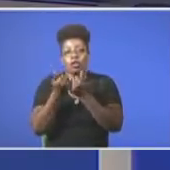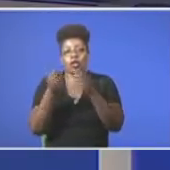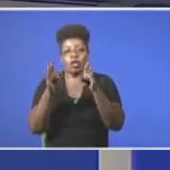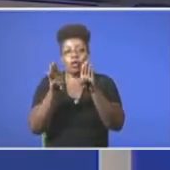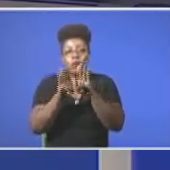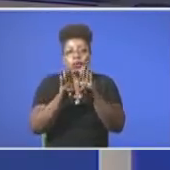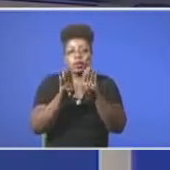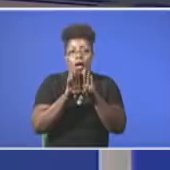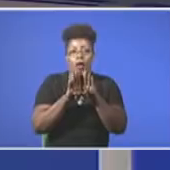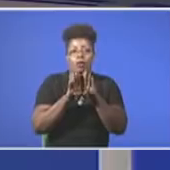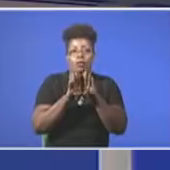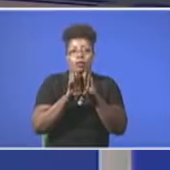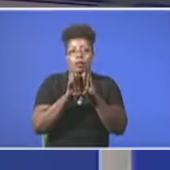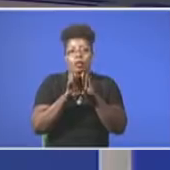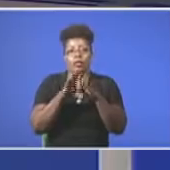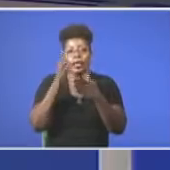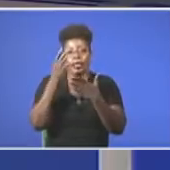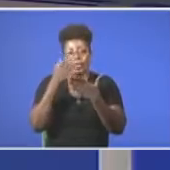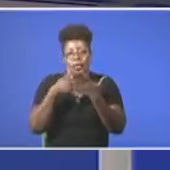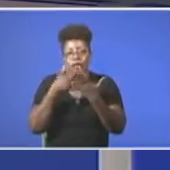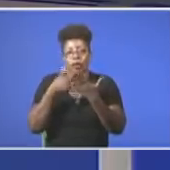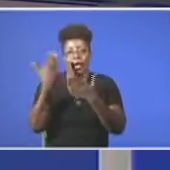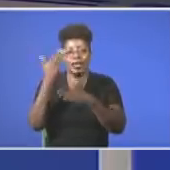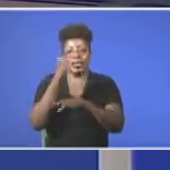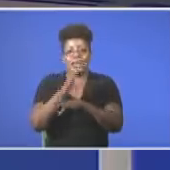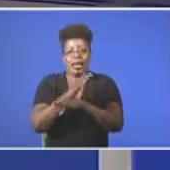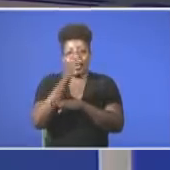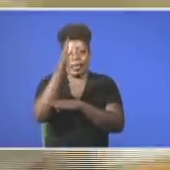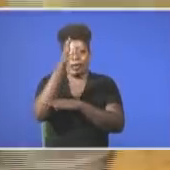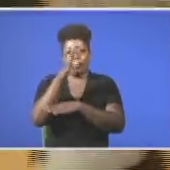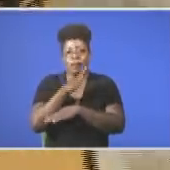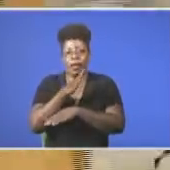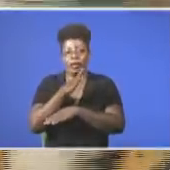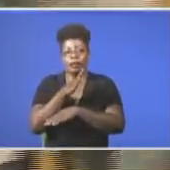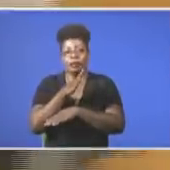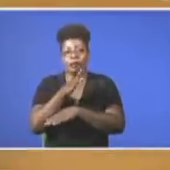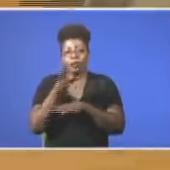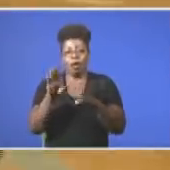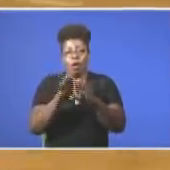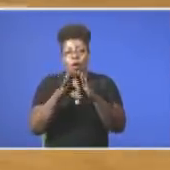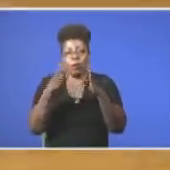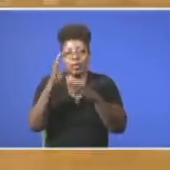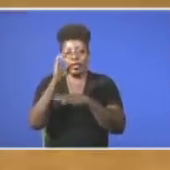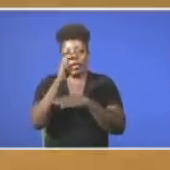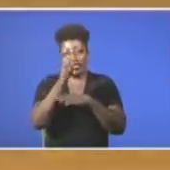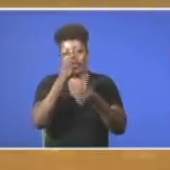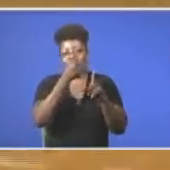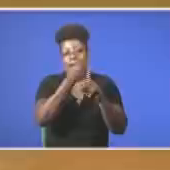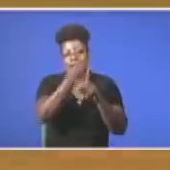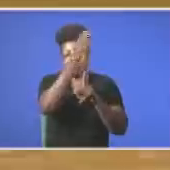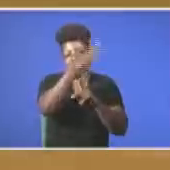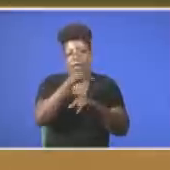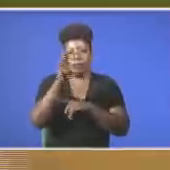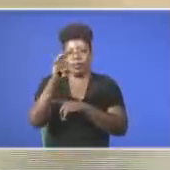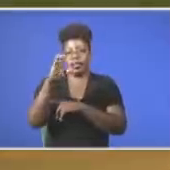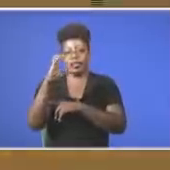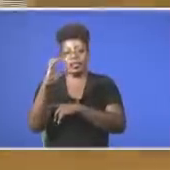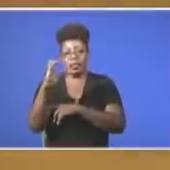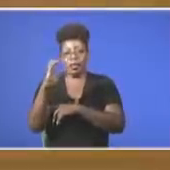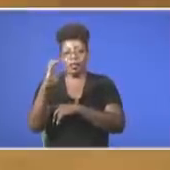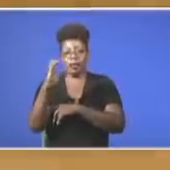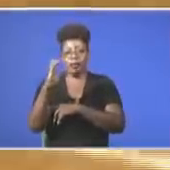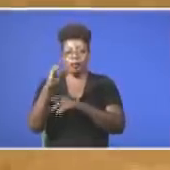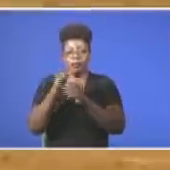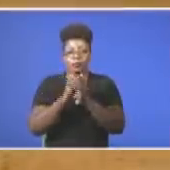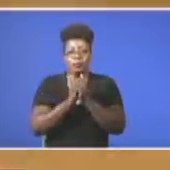close out their regular season schedule last night. The men's opener, pretty meaningless, as the CNS Hitmen and BTC Warriors were already locked into